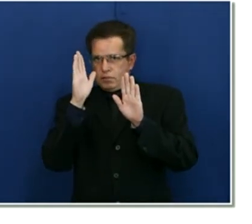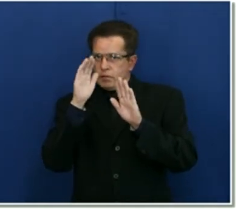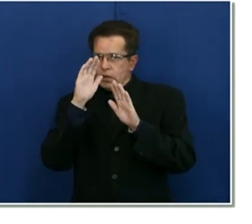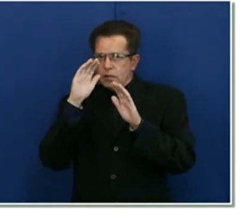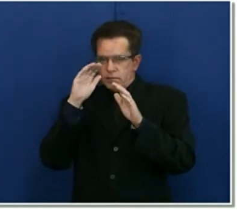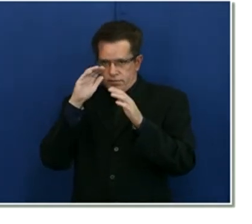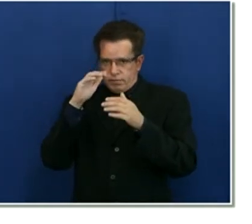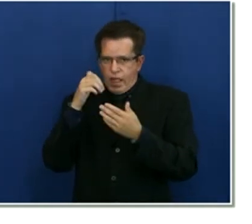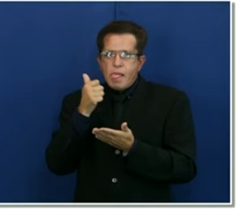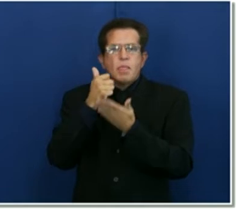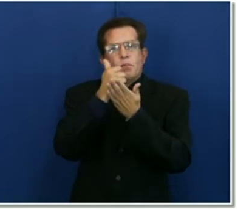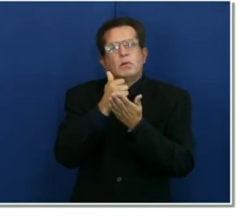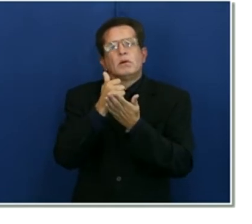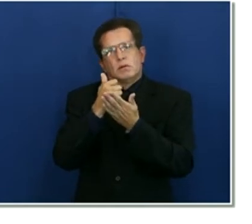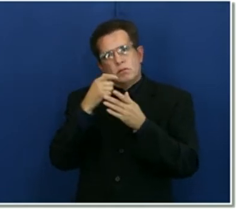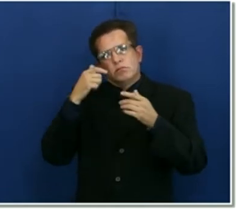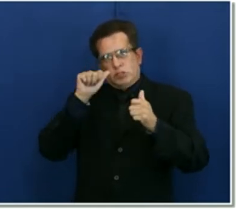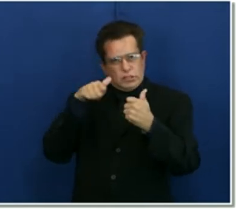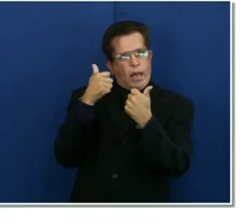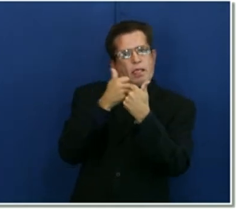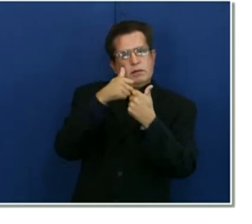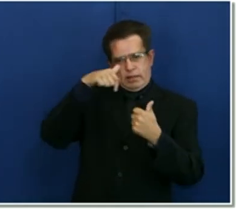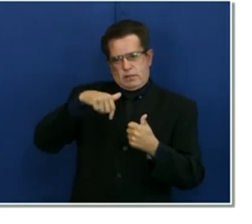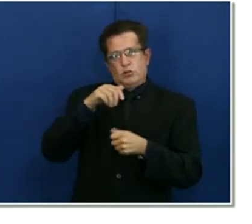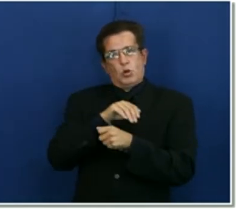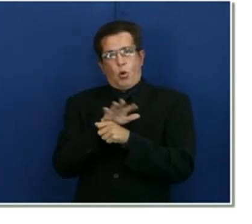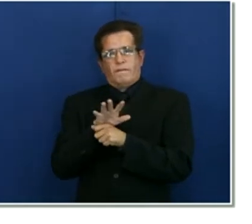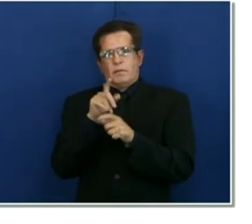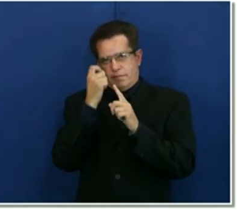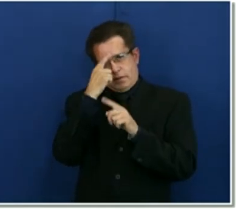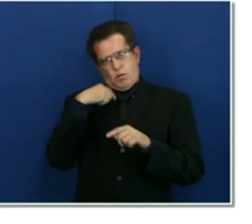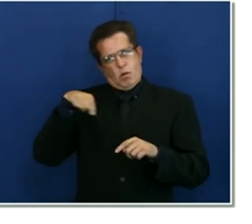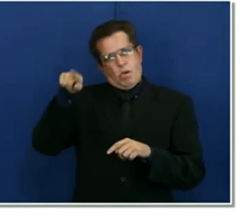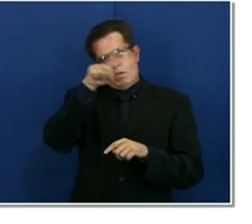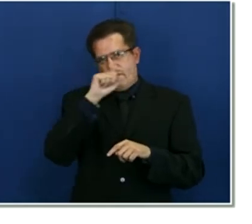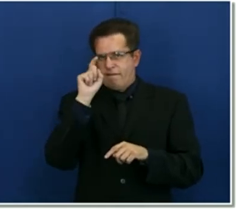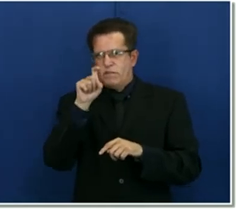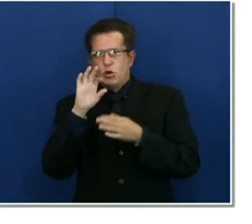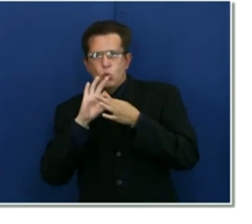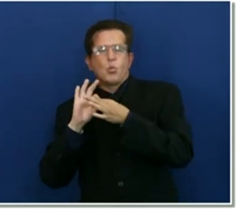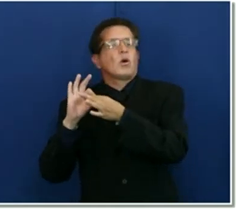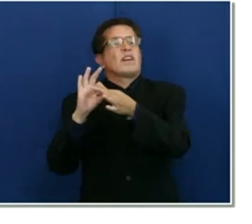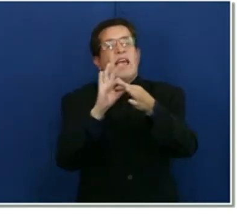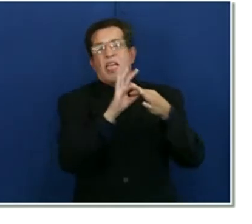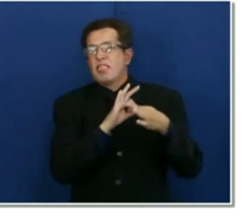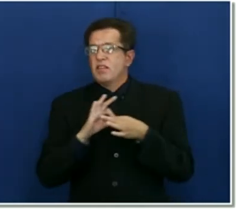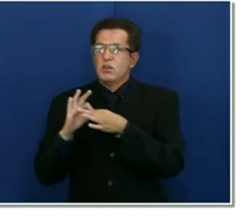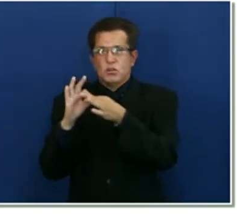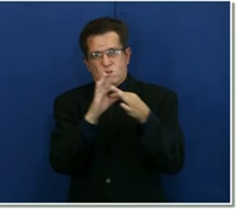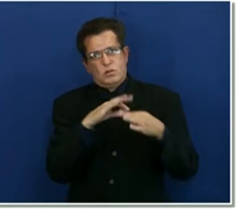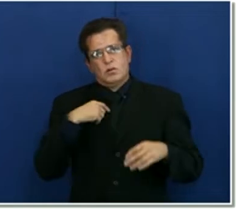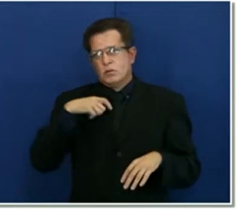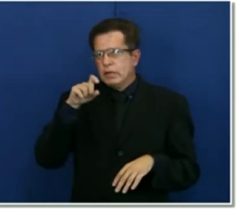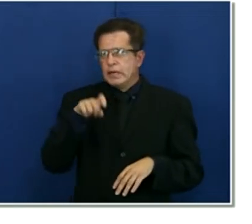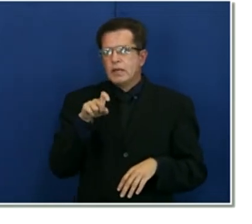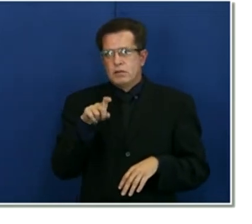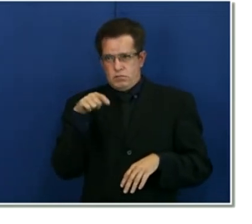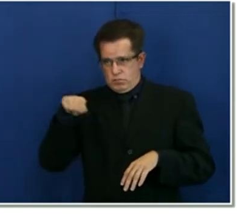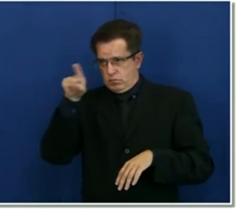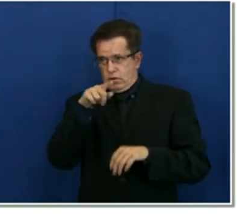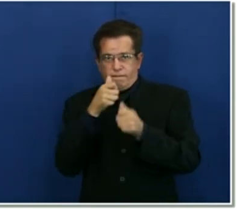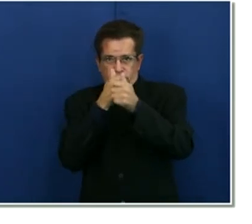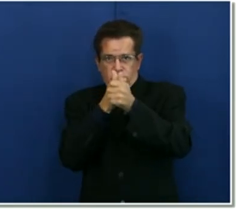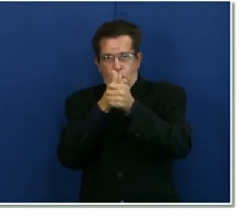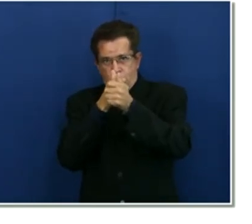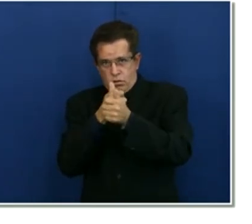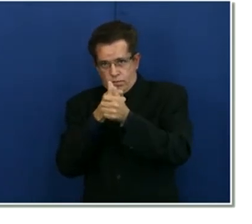of COVID-19 successfully only if we all work together. So by conducting and adhering to